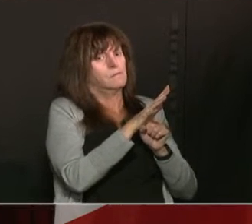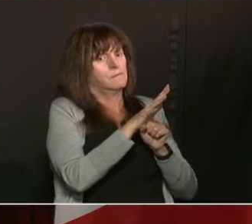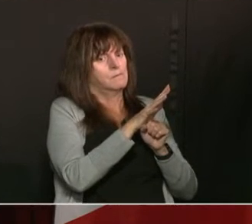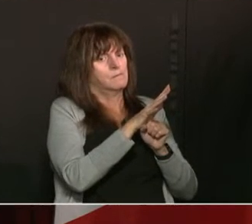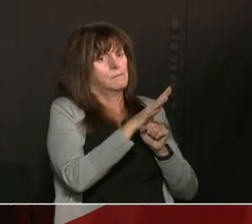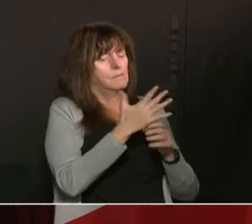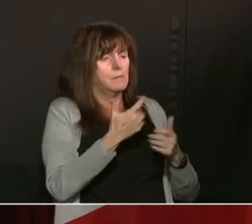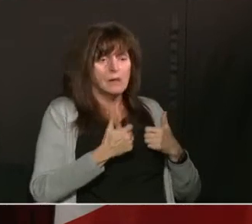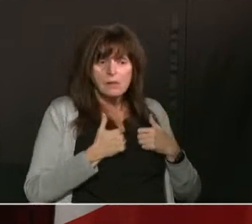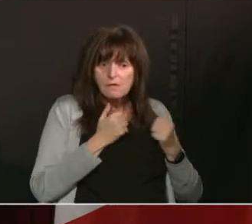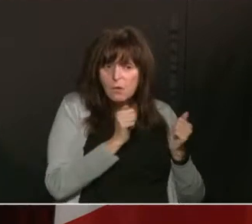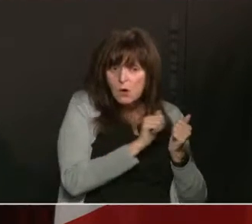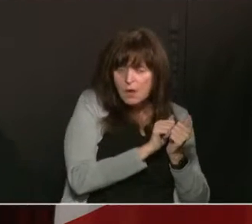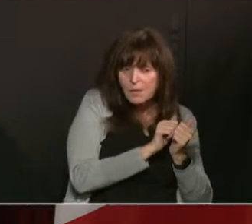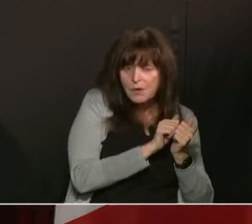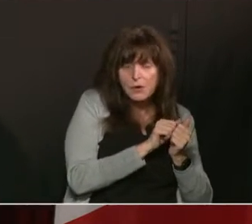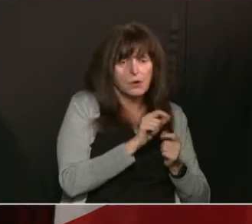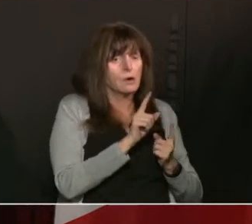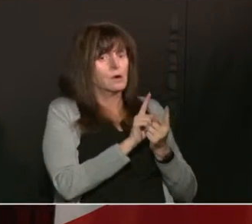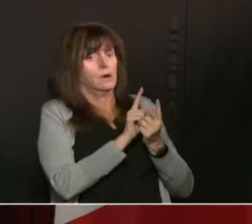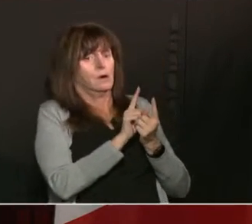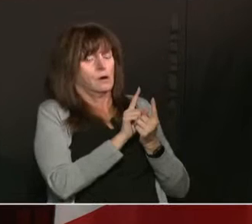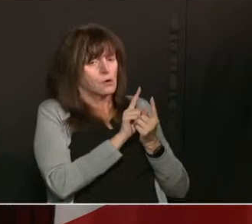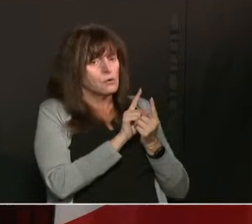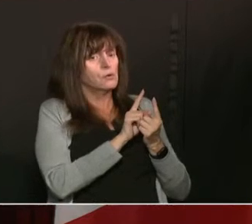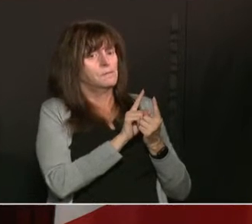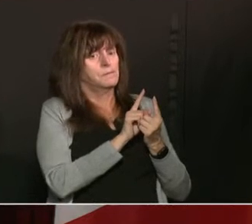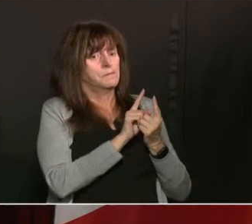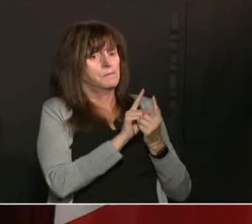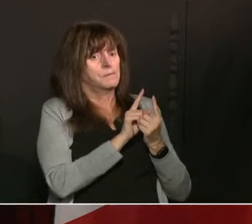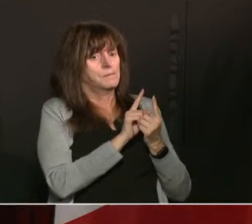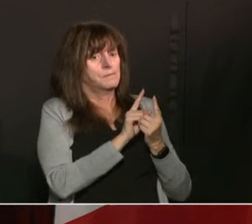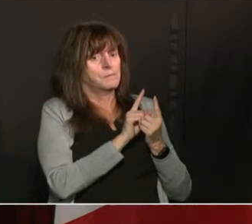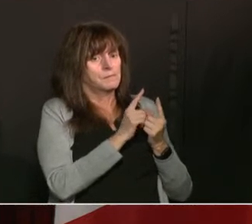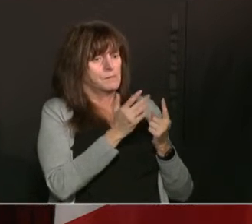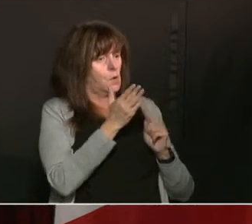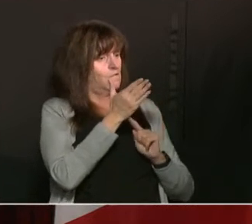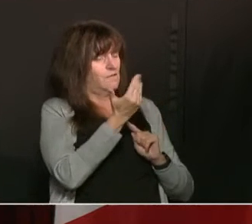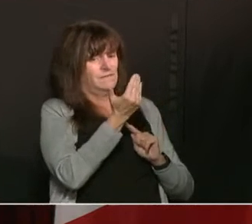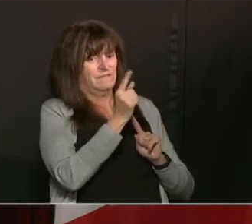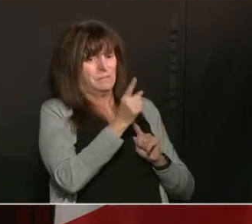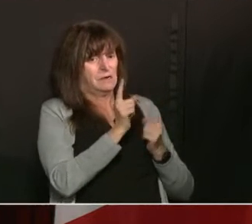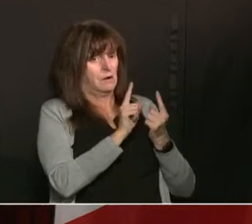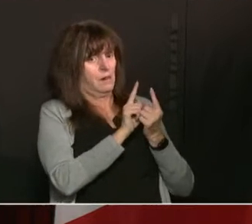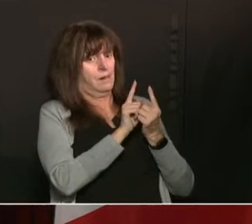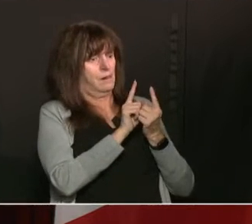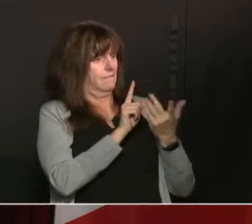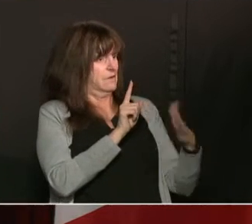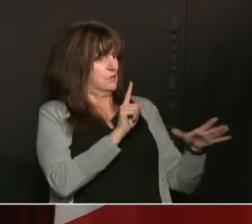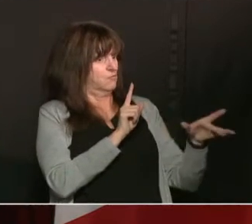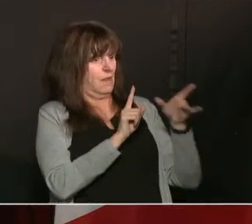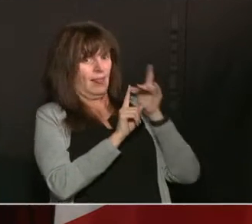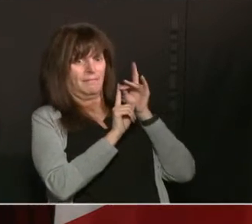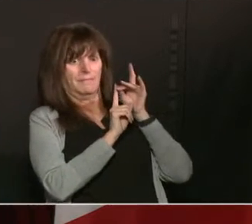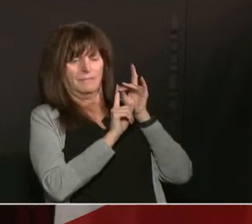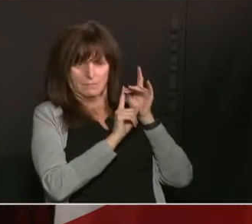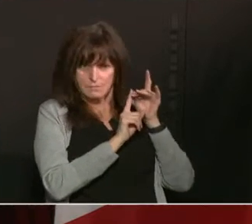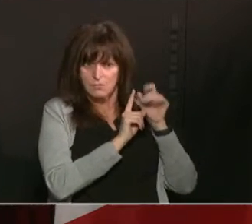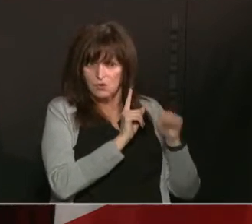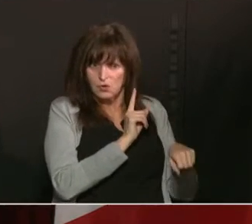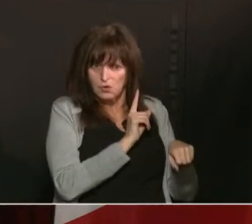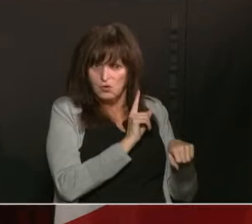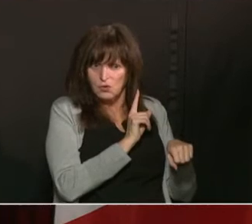they would have had more than 15 minutes at 2 meters distance exposure. And they normally, as a citizen, would be